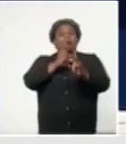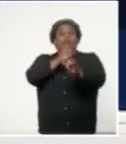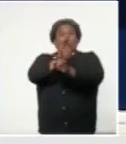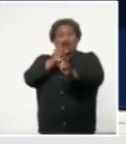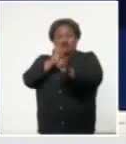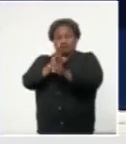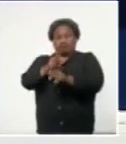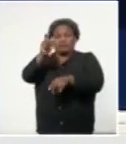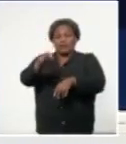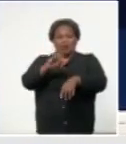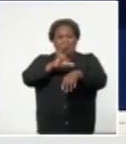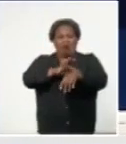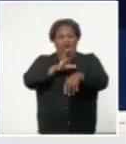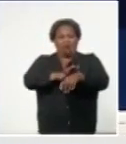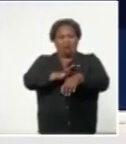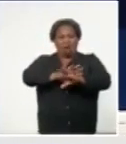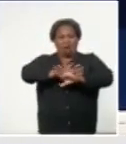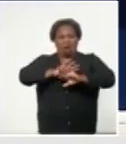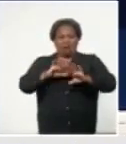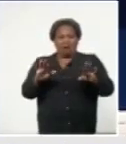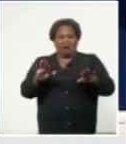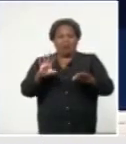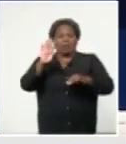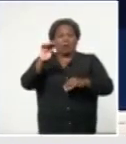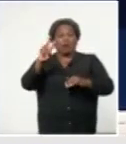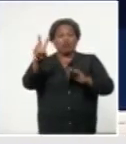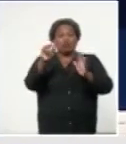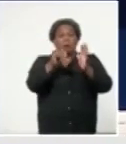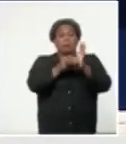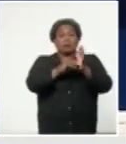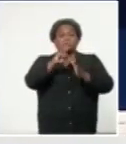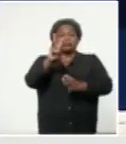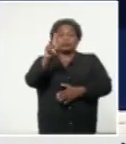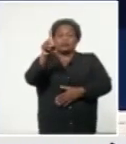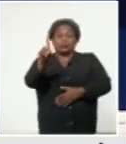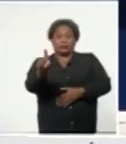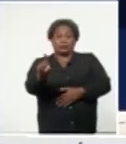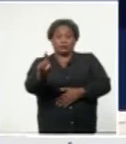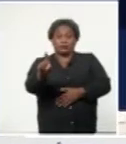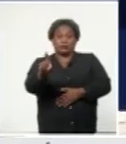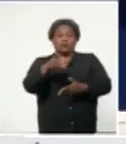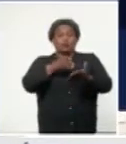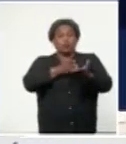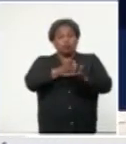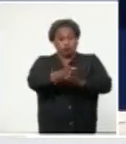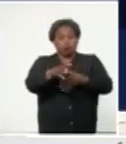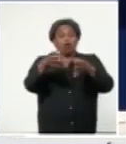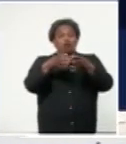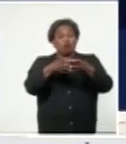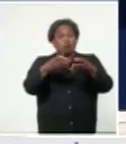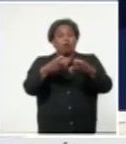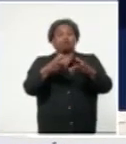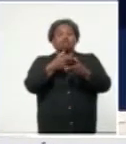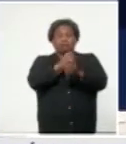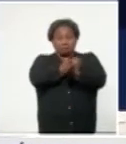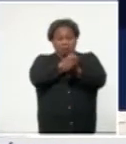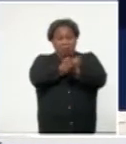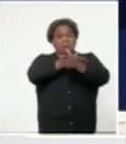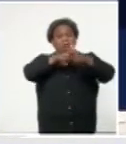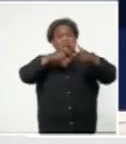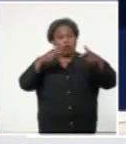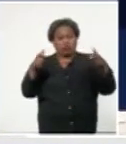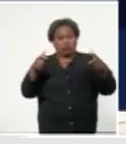2,031 patients, and this remains the highest risk group. In 2 of the cases, the source of infection has